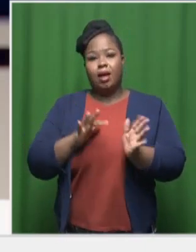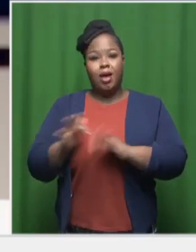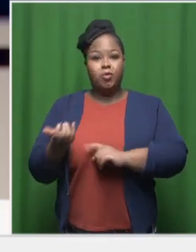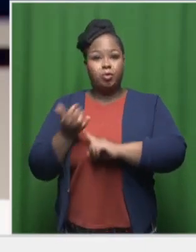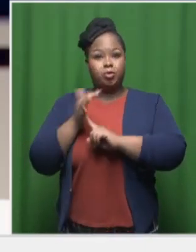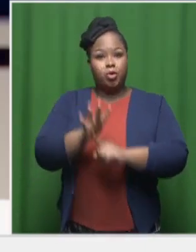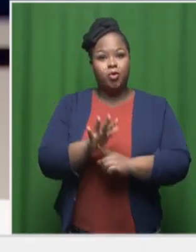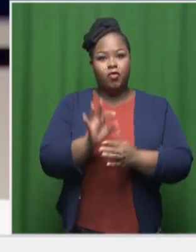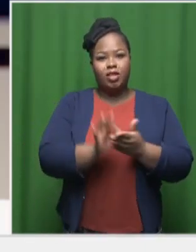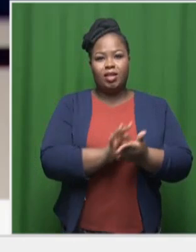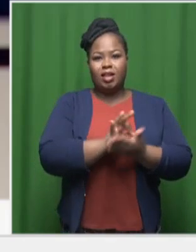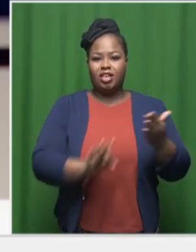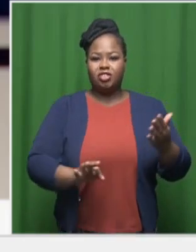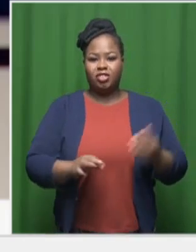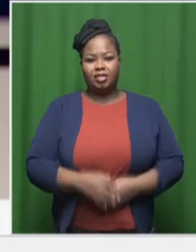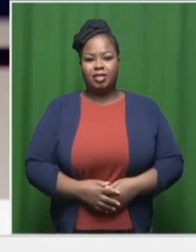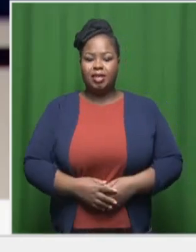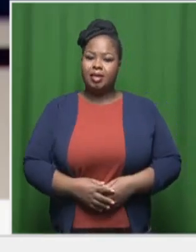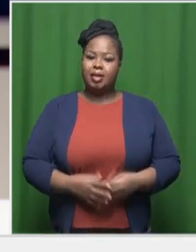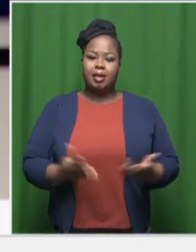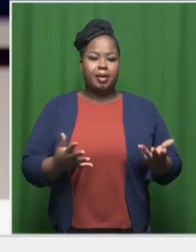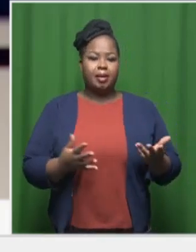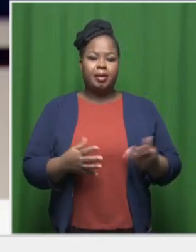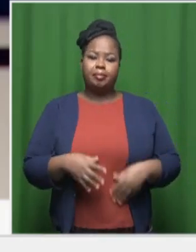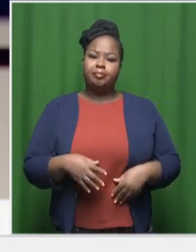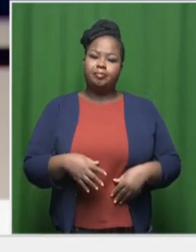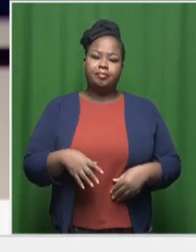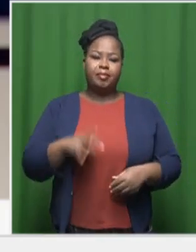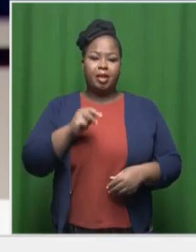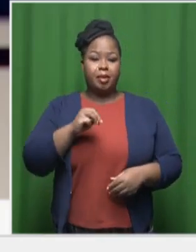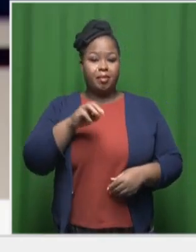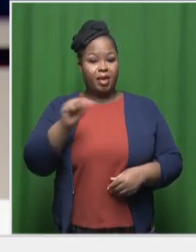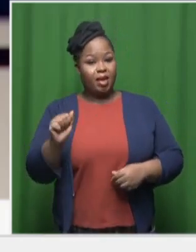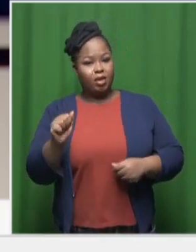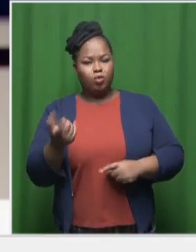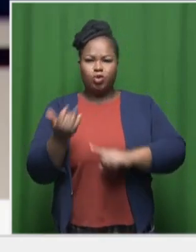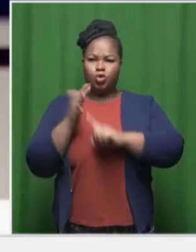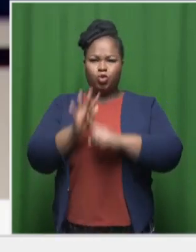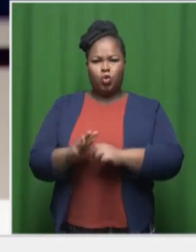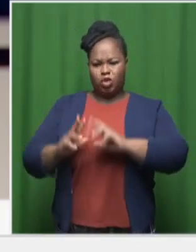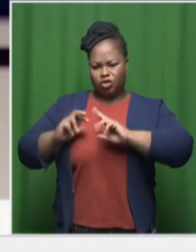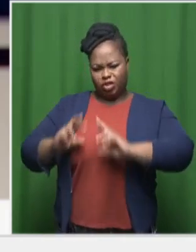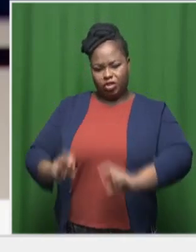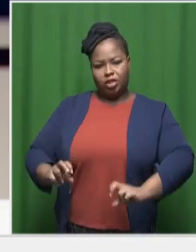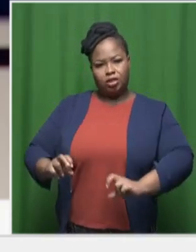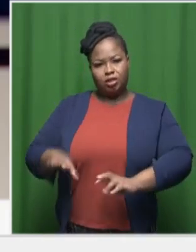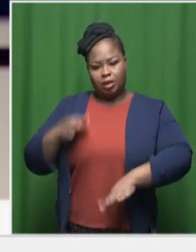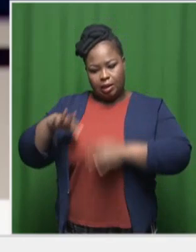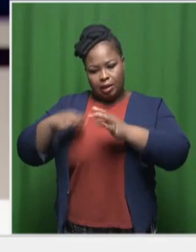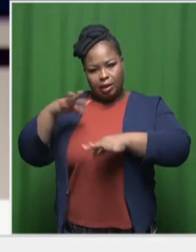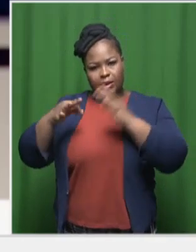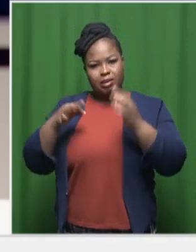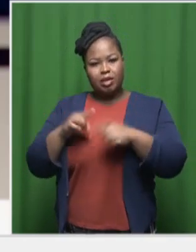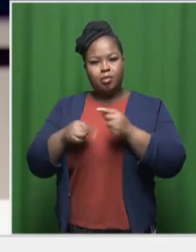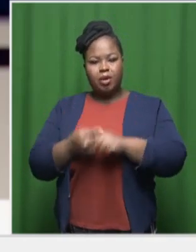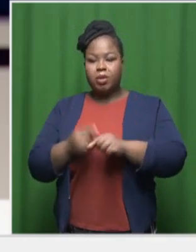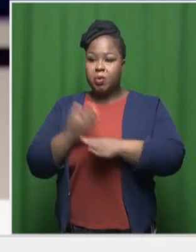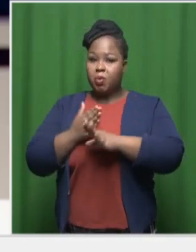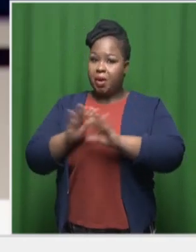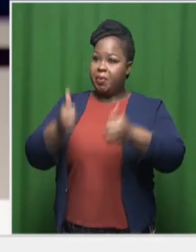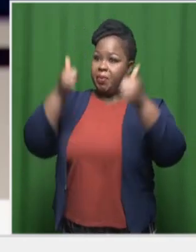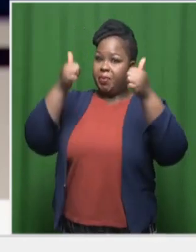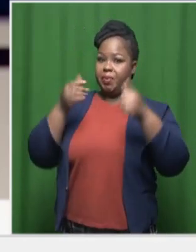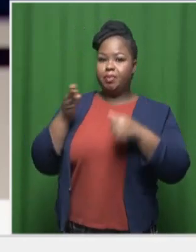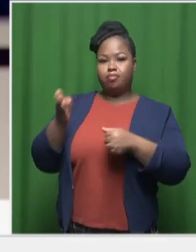elections. MMA, for example, would produce these incredible research and studies about the great work that is being